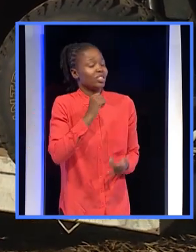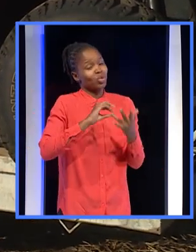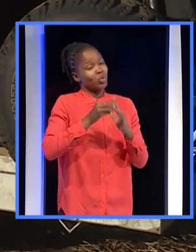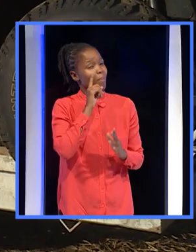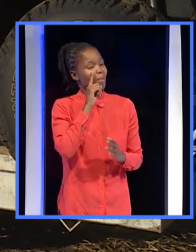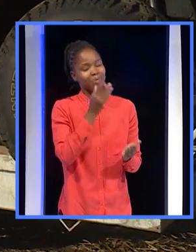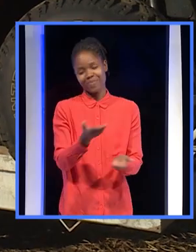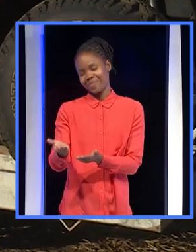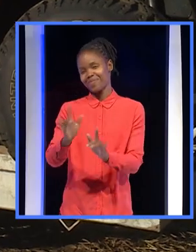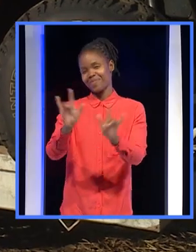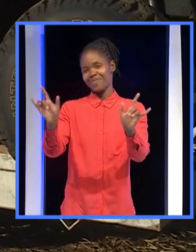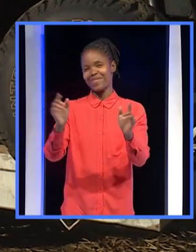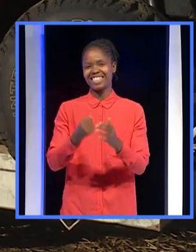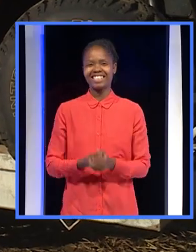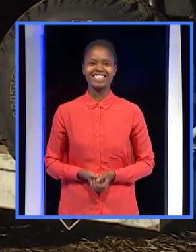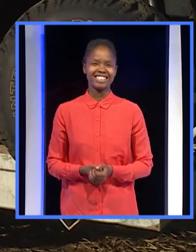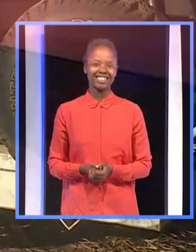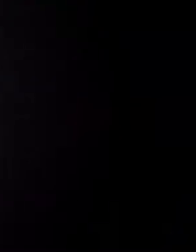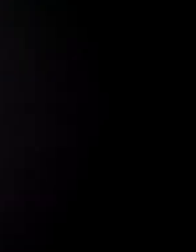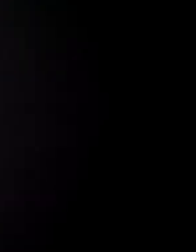Benny Rasmus, everyone.